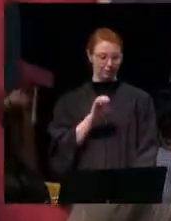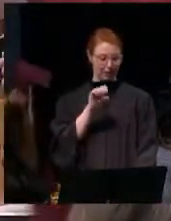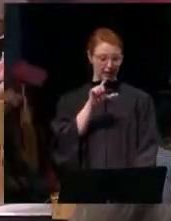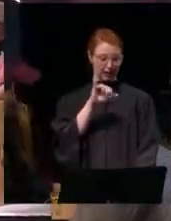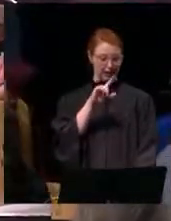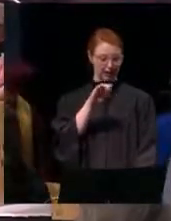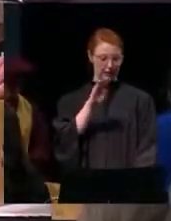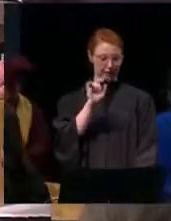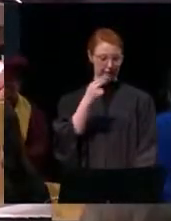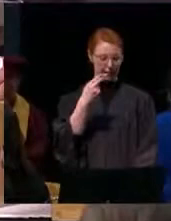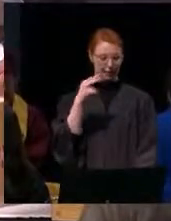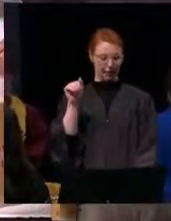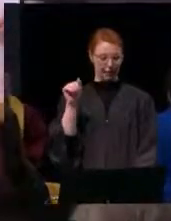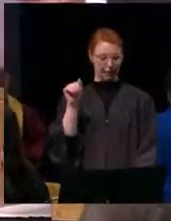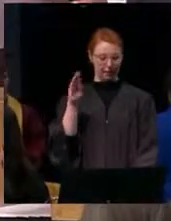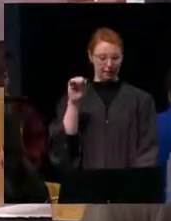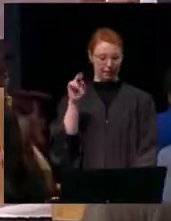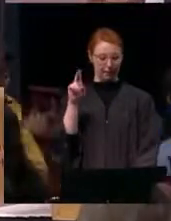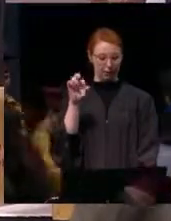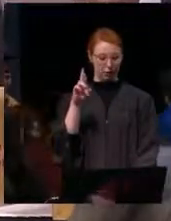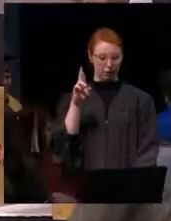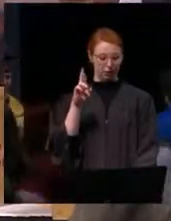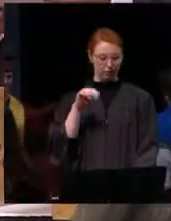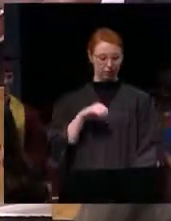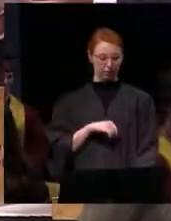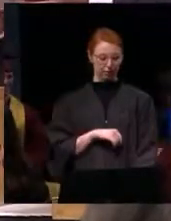Elizabeth Bauer.